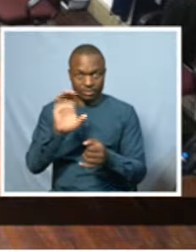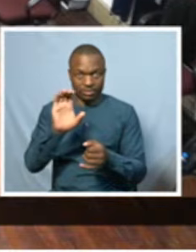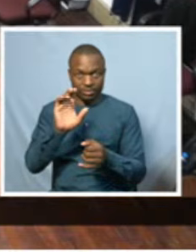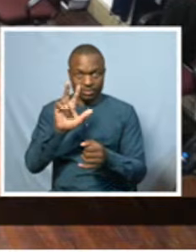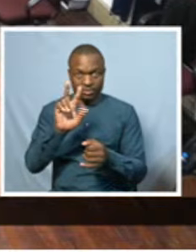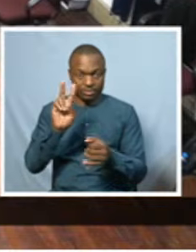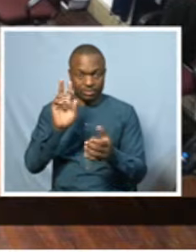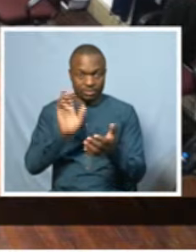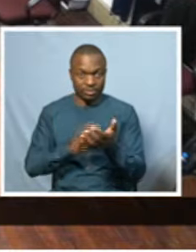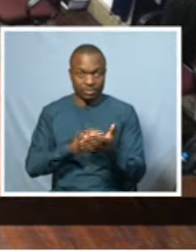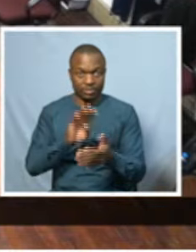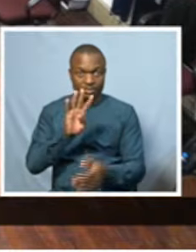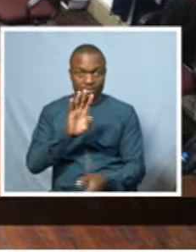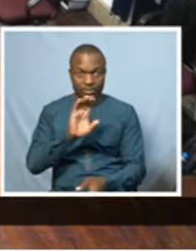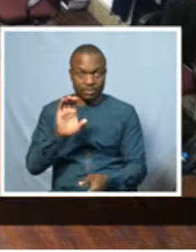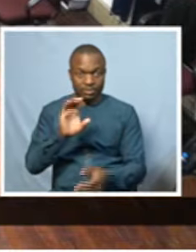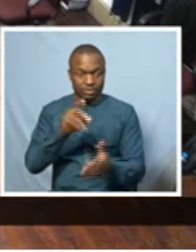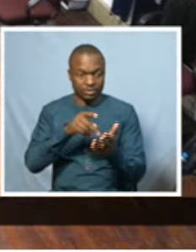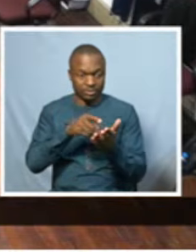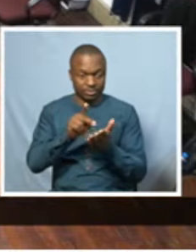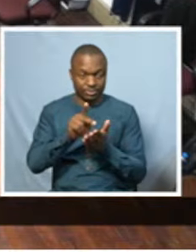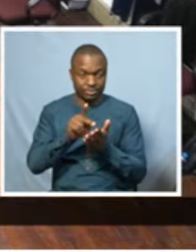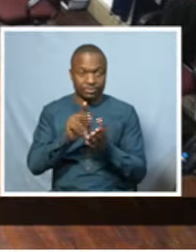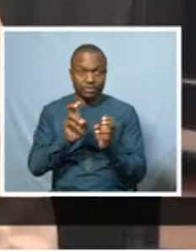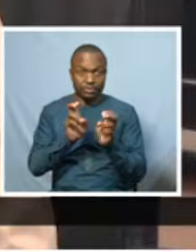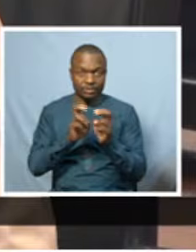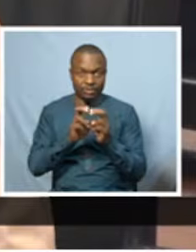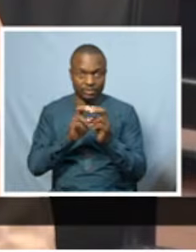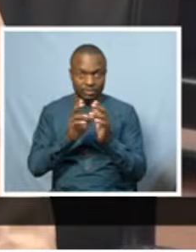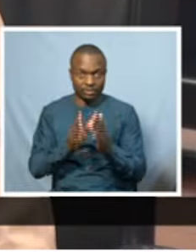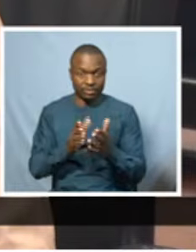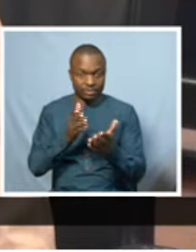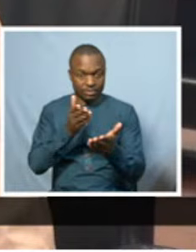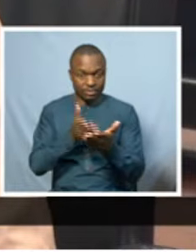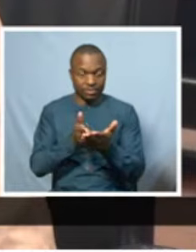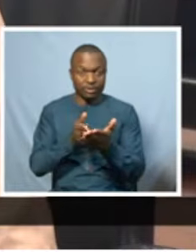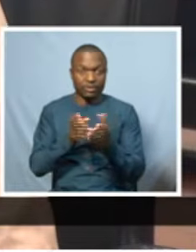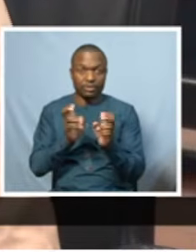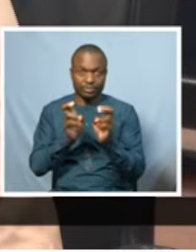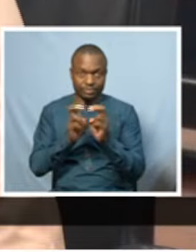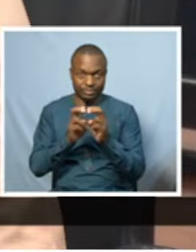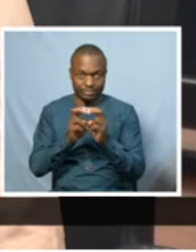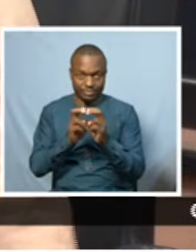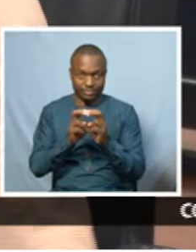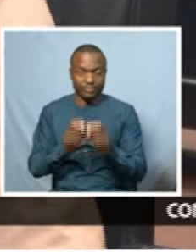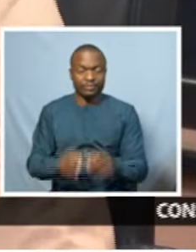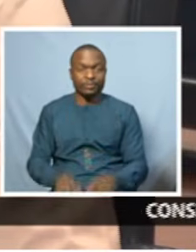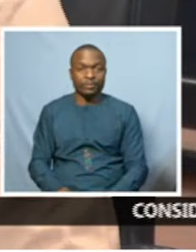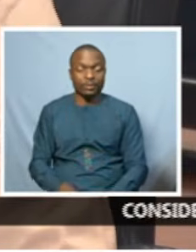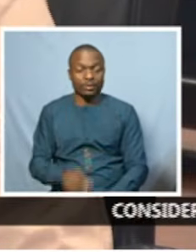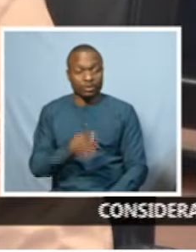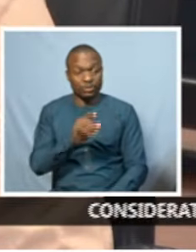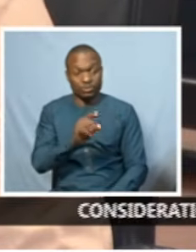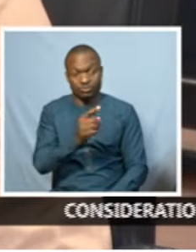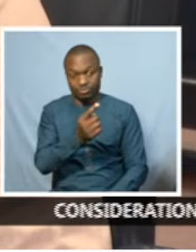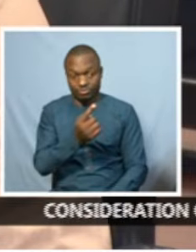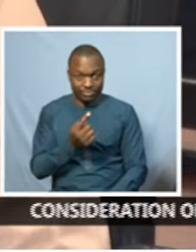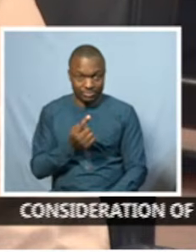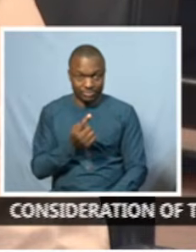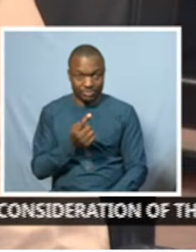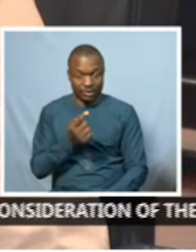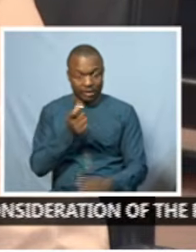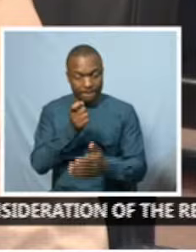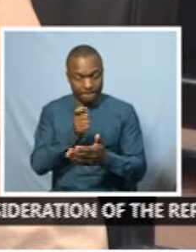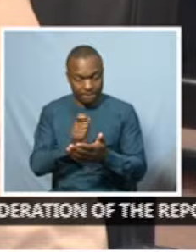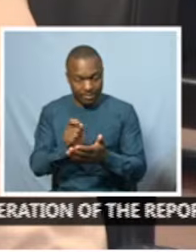532,400 that was paid to the contractor towards this contract. Then you come and write